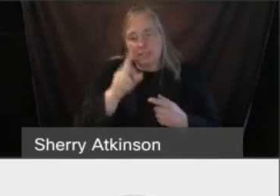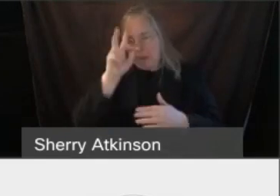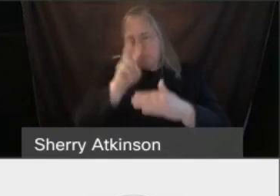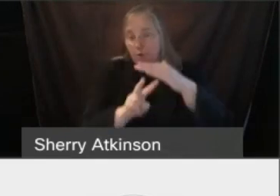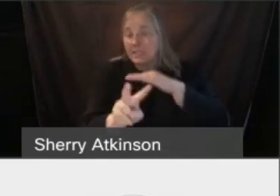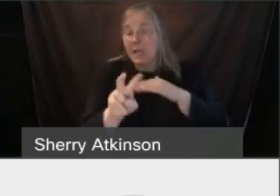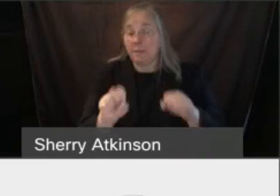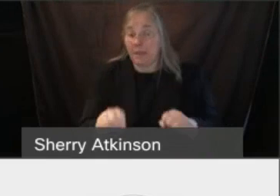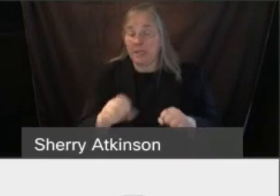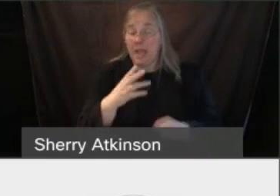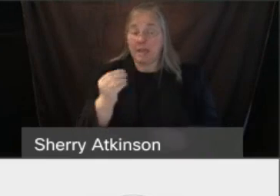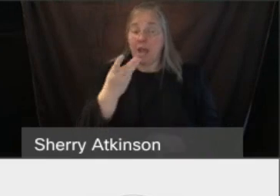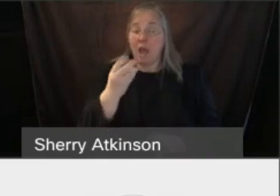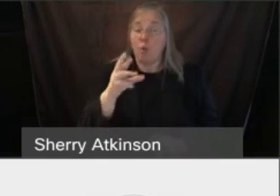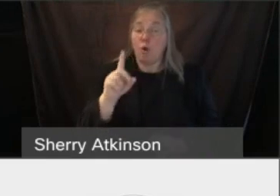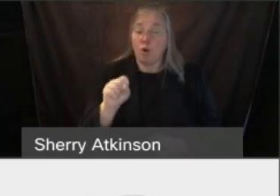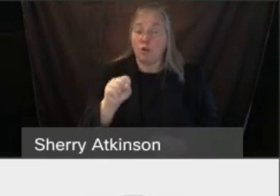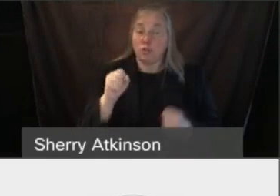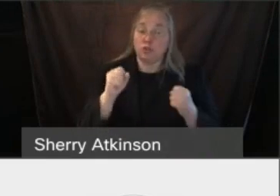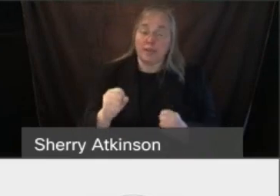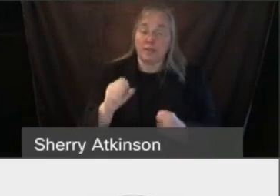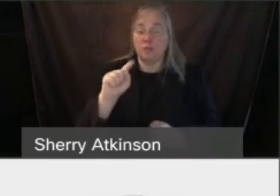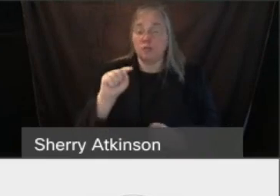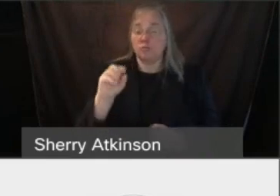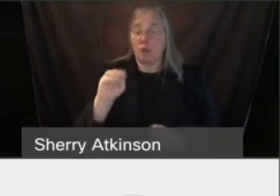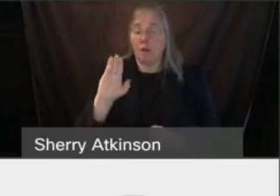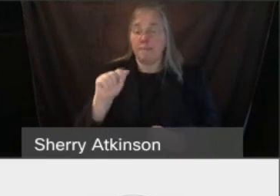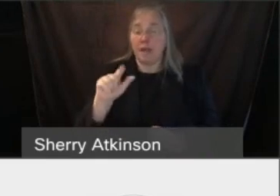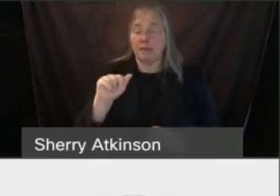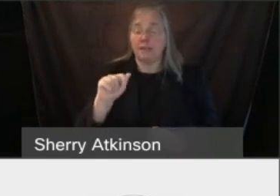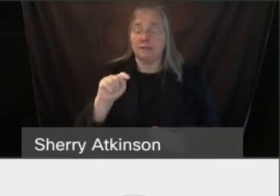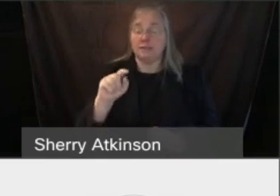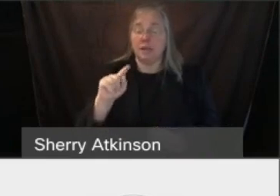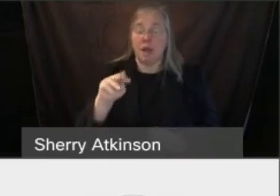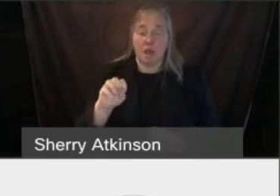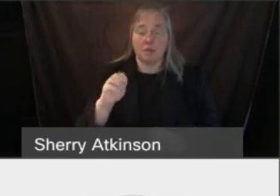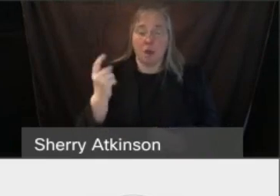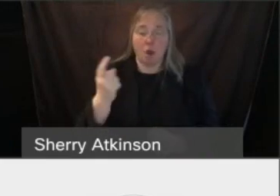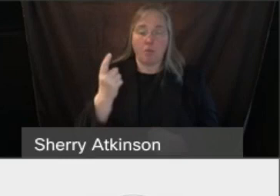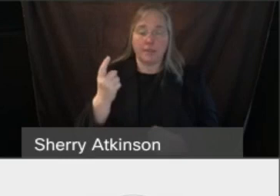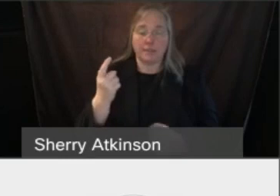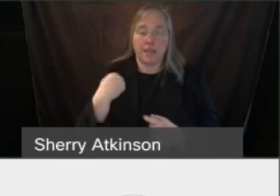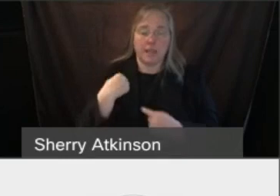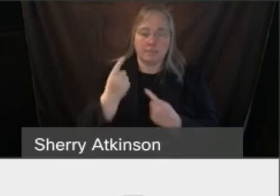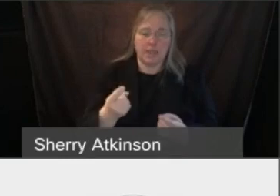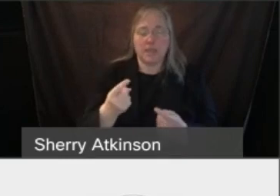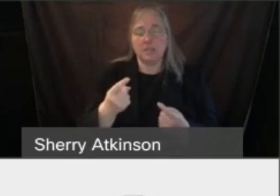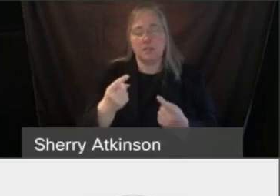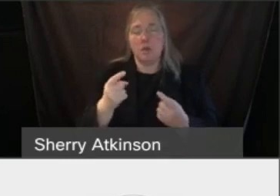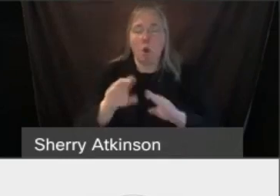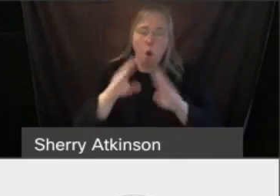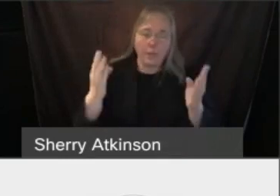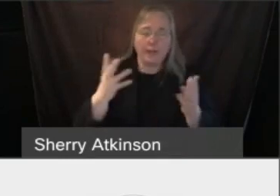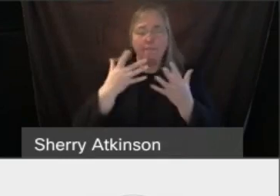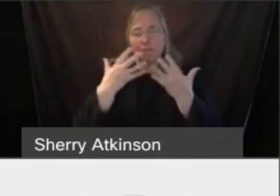predictability, and, Howard's strength. Tom Valentine referenced it, has always been, kind of open, friendly, and